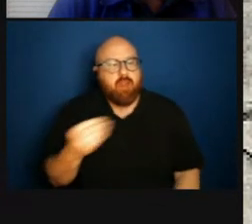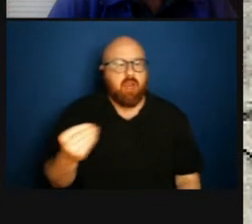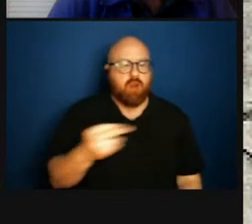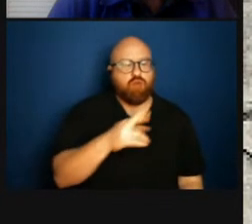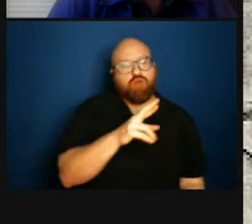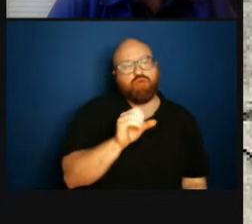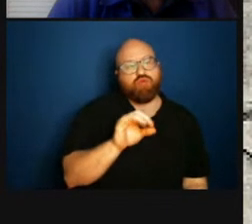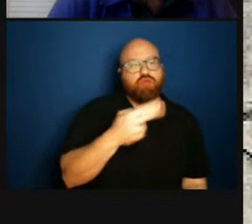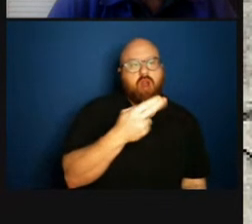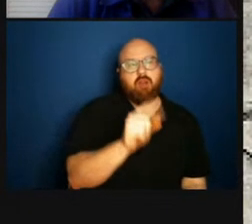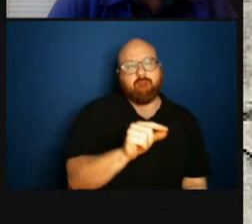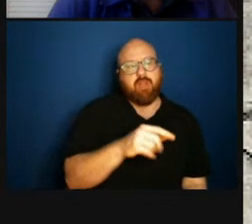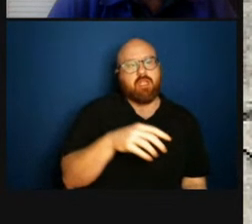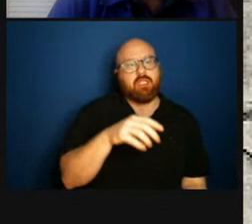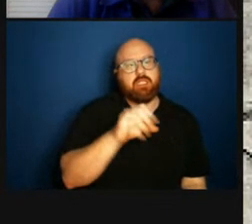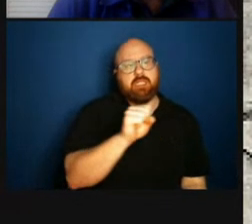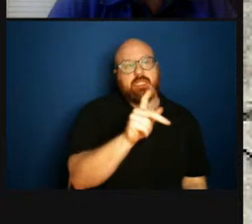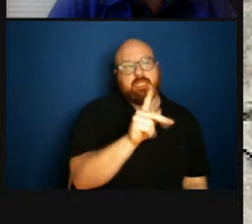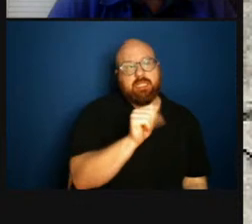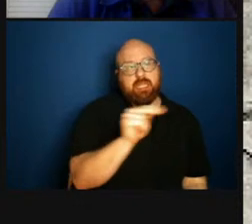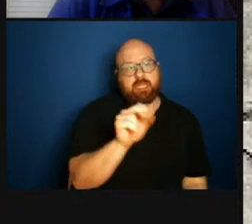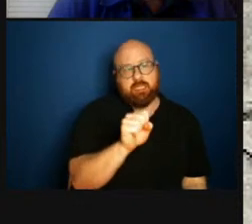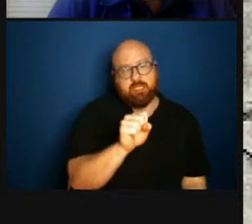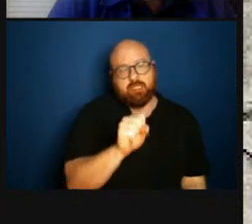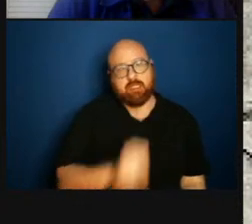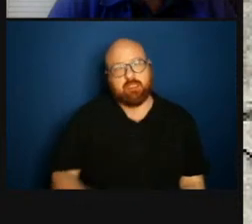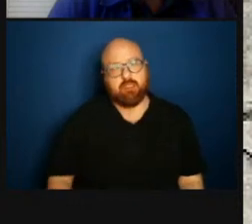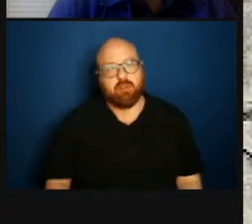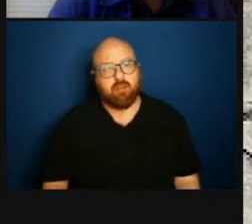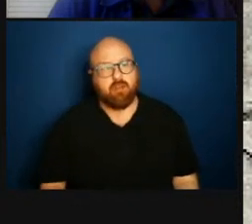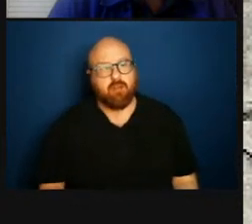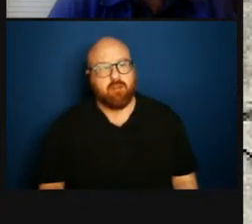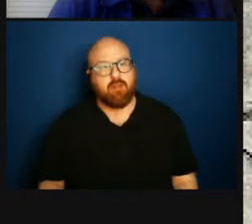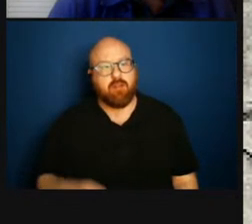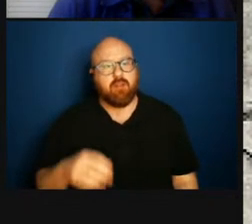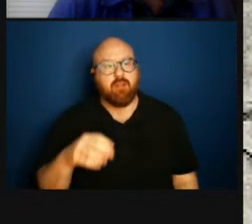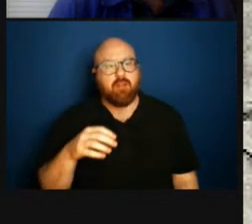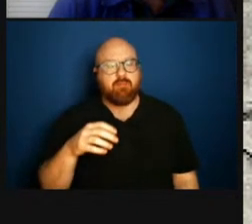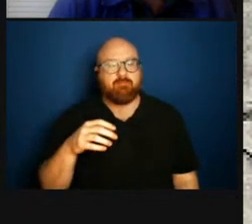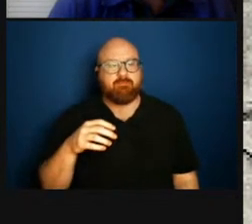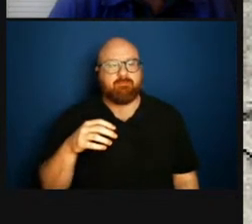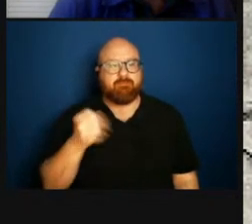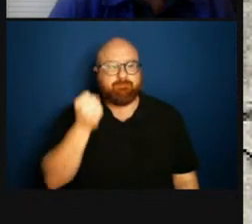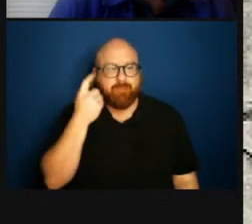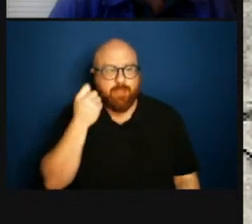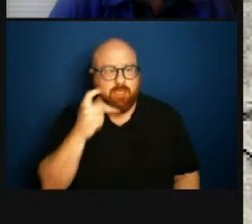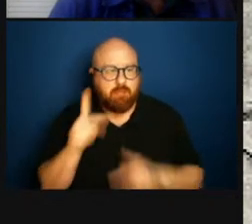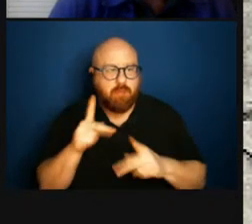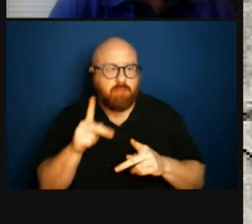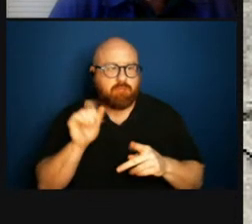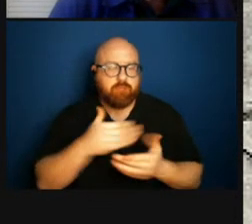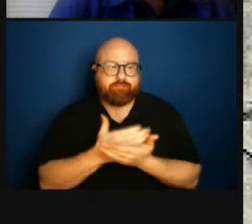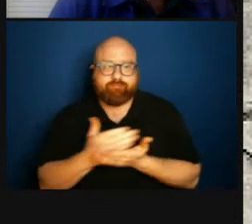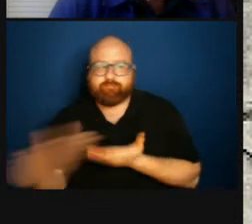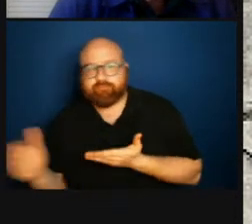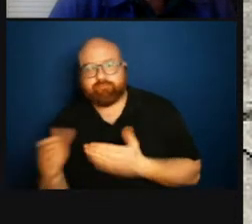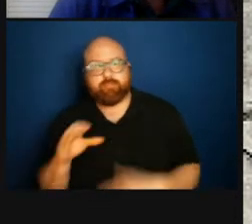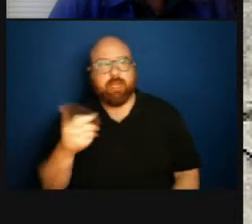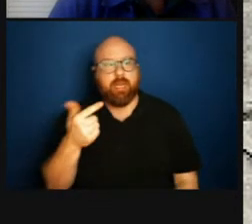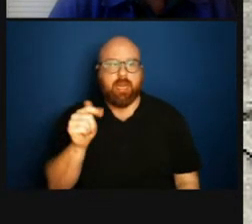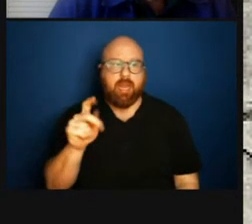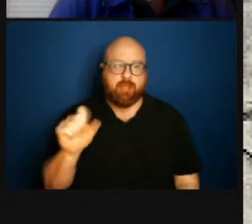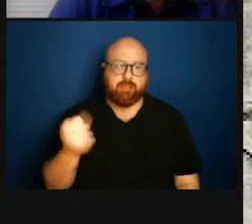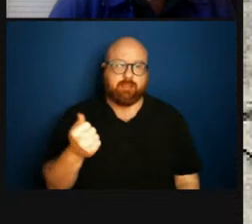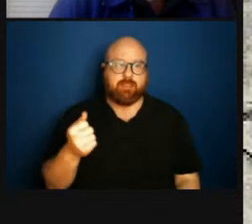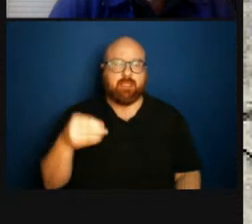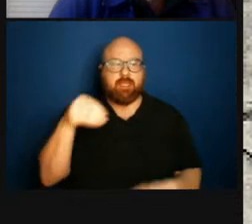vigilantes, private citizens, before the Civil War. So this is another important thing for Maryland, that